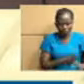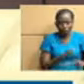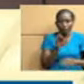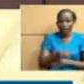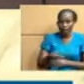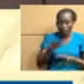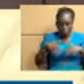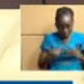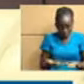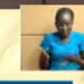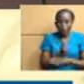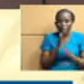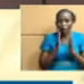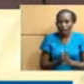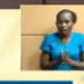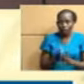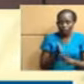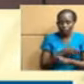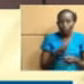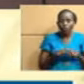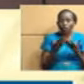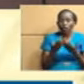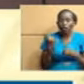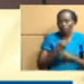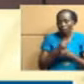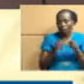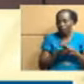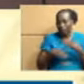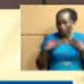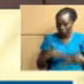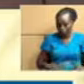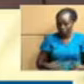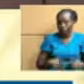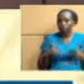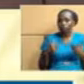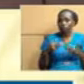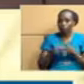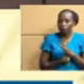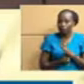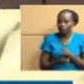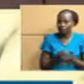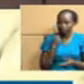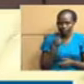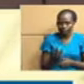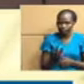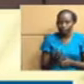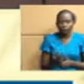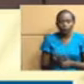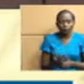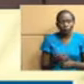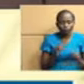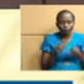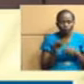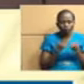employers who are providing work-based health insurance is as you begin to lean your fat and manage